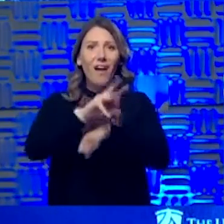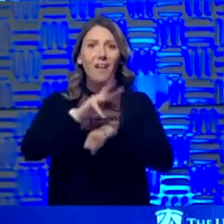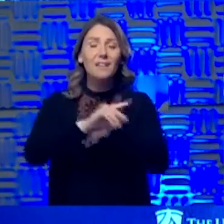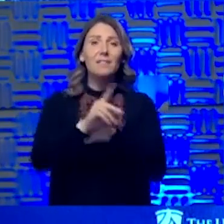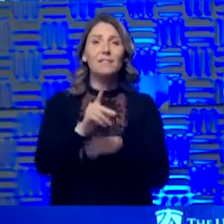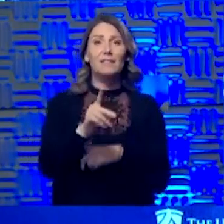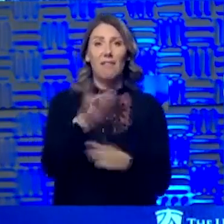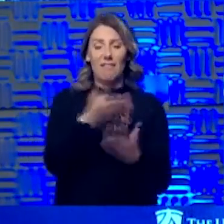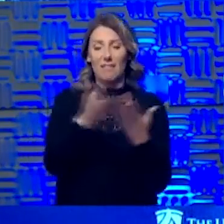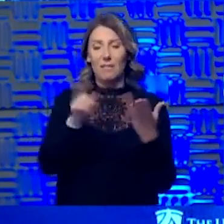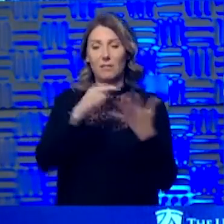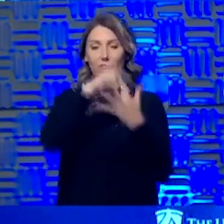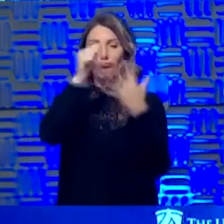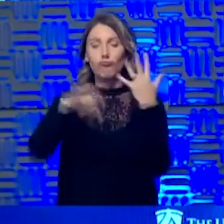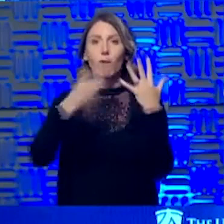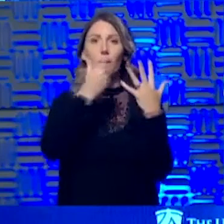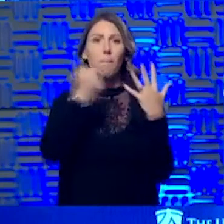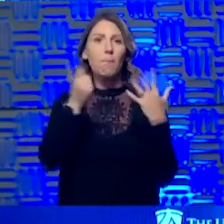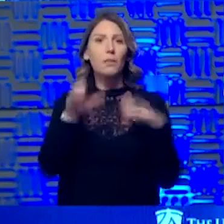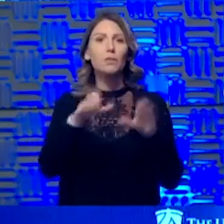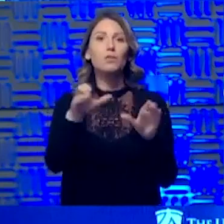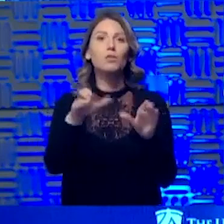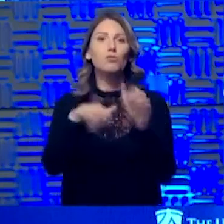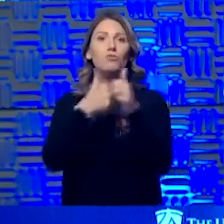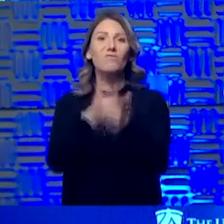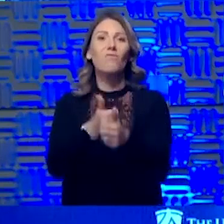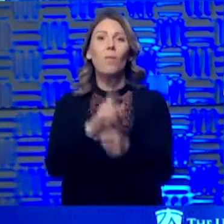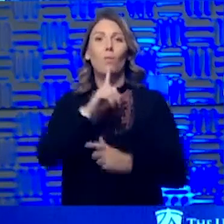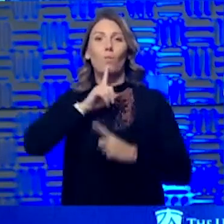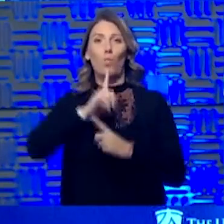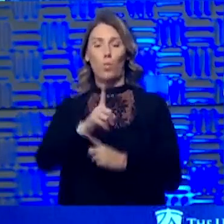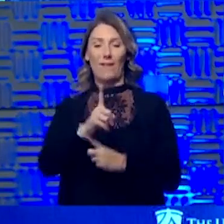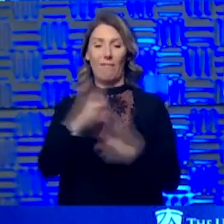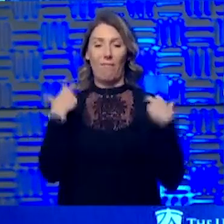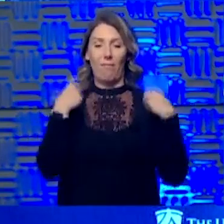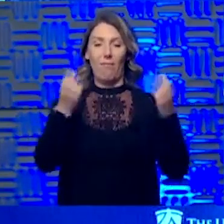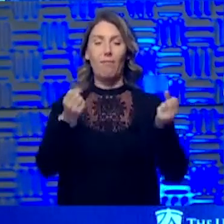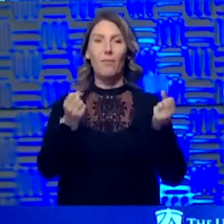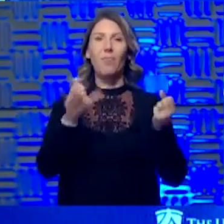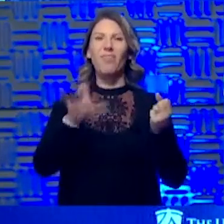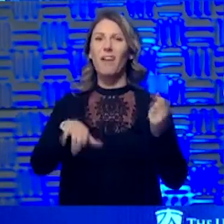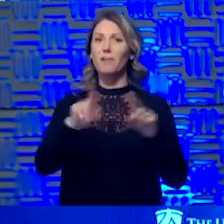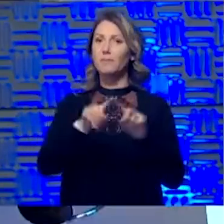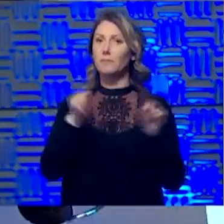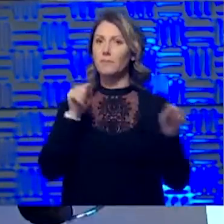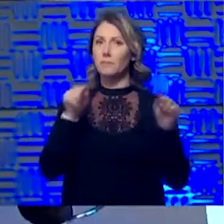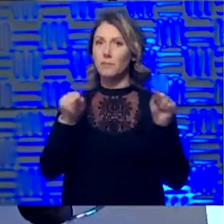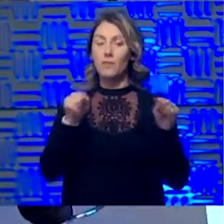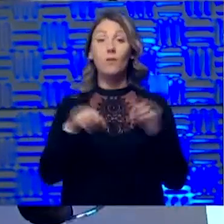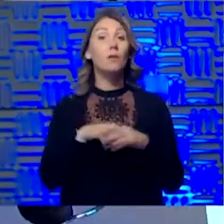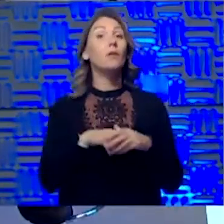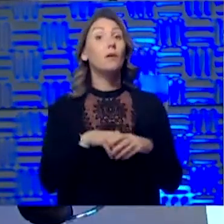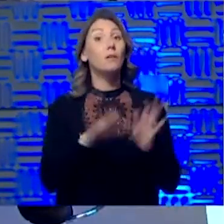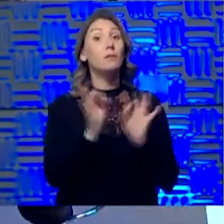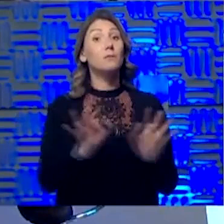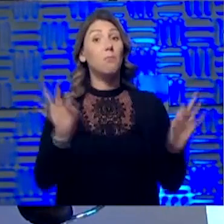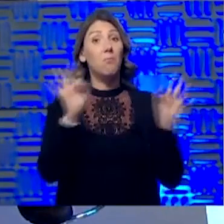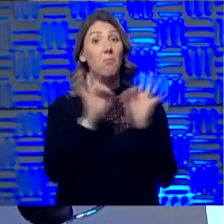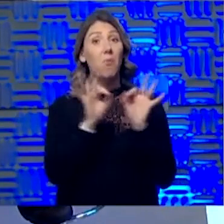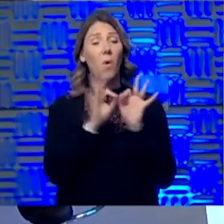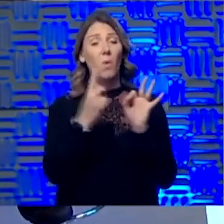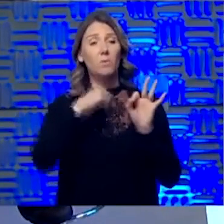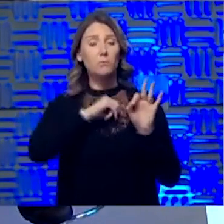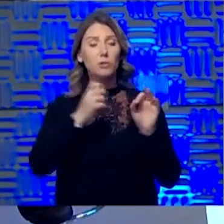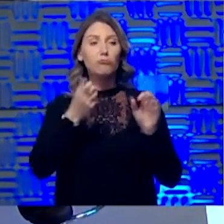do to work on real health. And I think that may be a little different sometimes. And I think it's important too, we try to